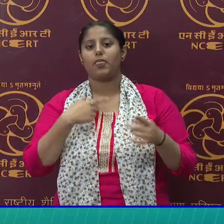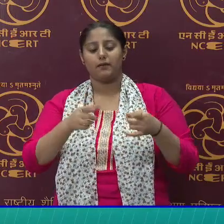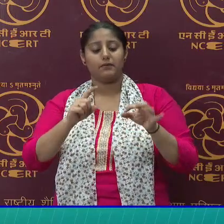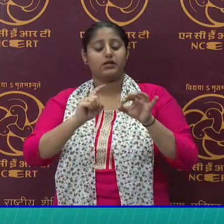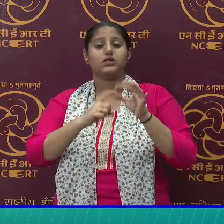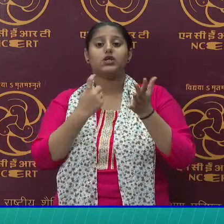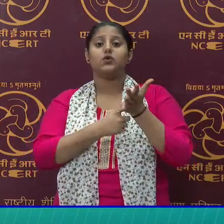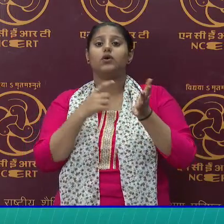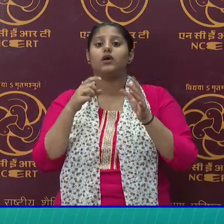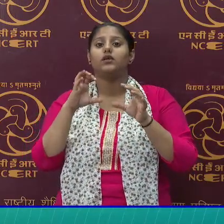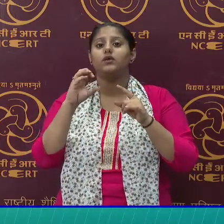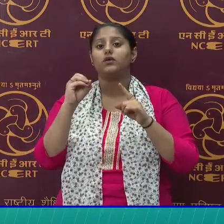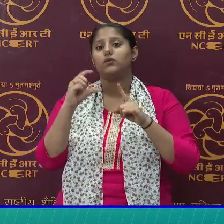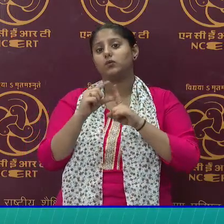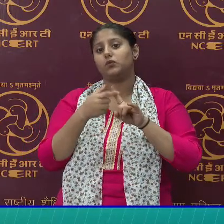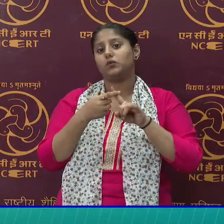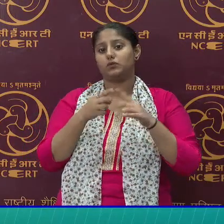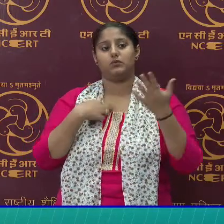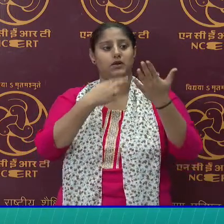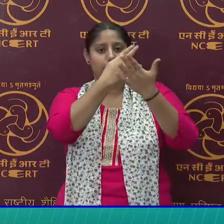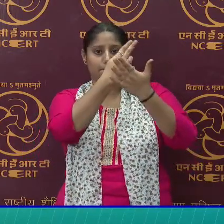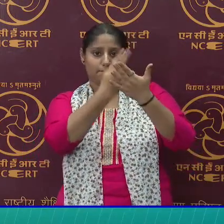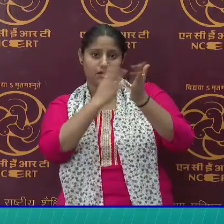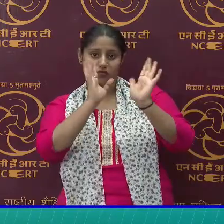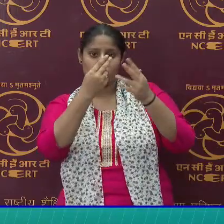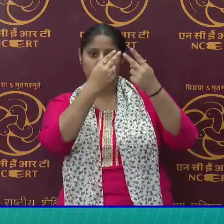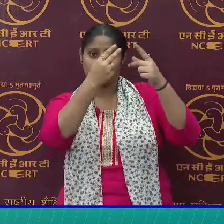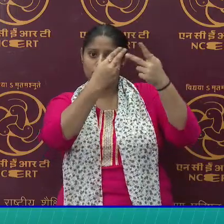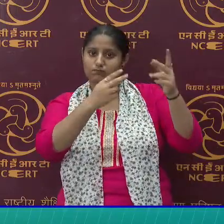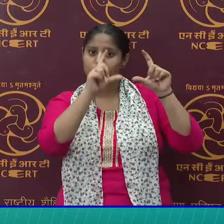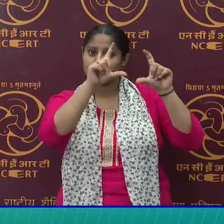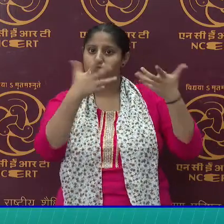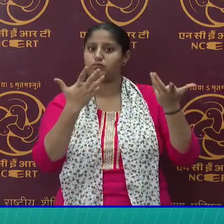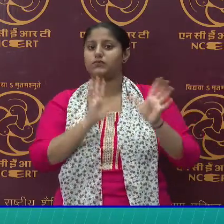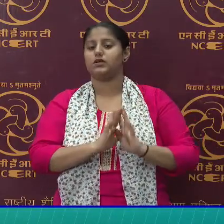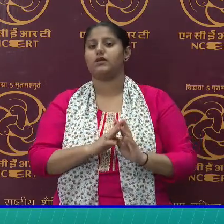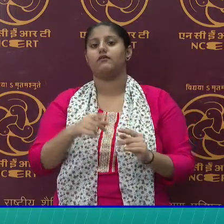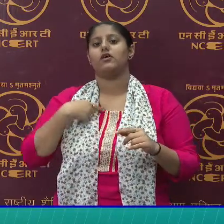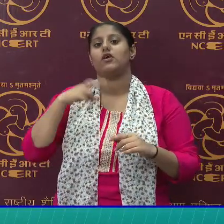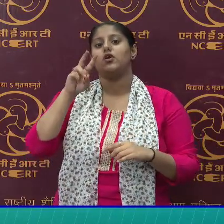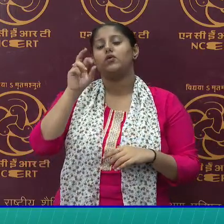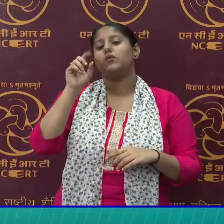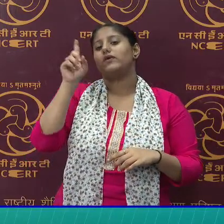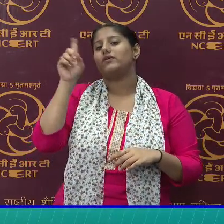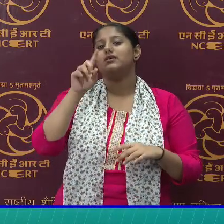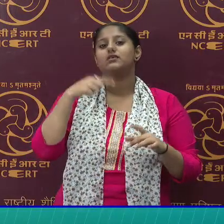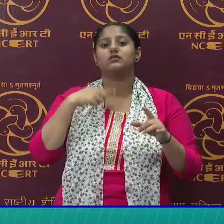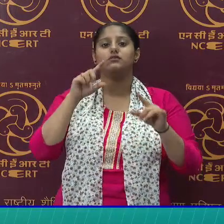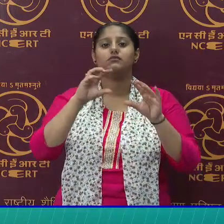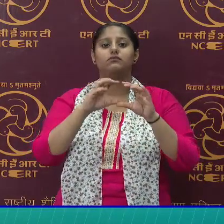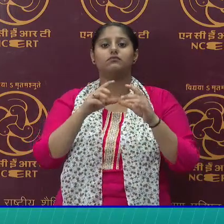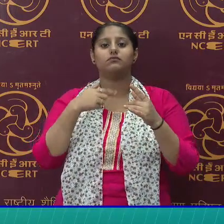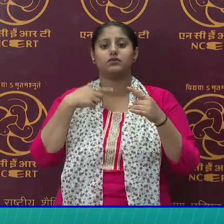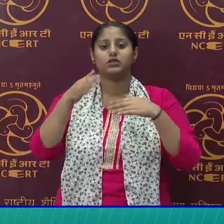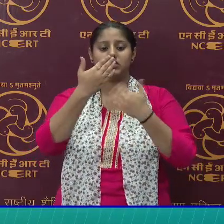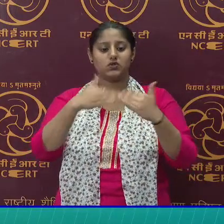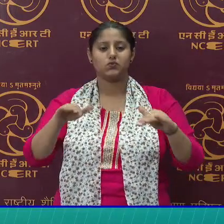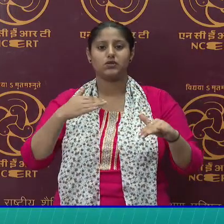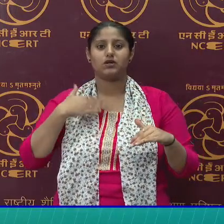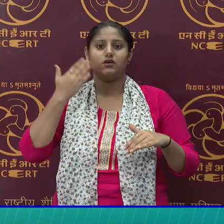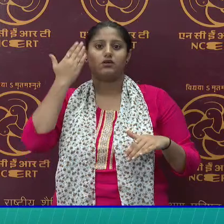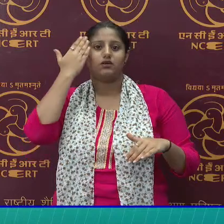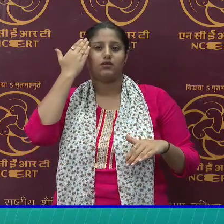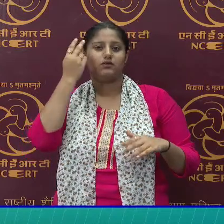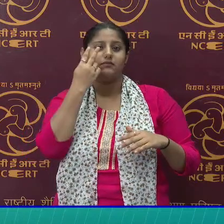code, the picture of the QR code, because in the 21st century children have seen, they have